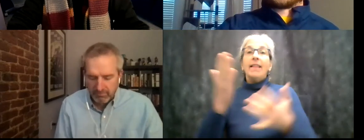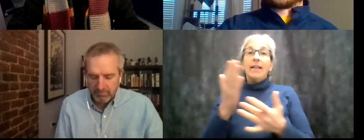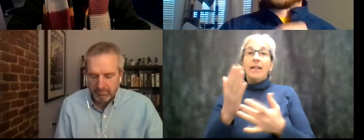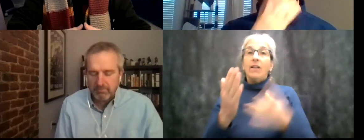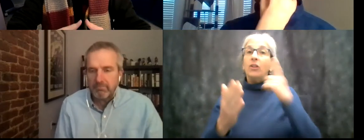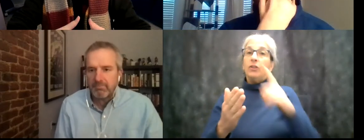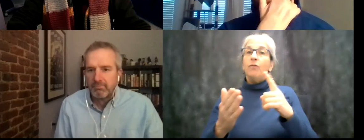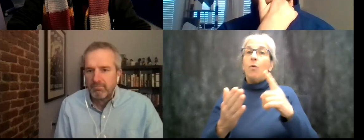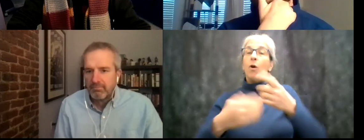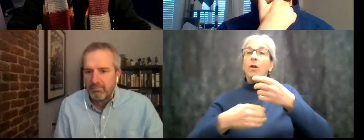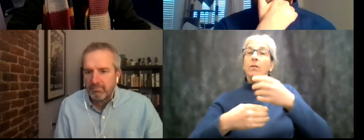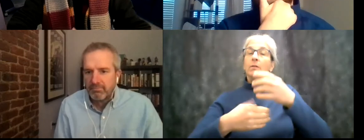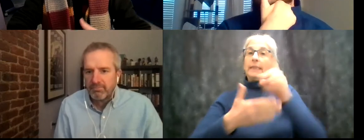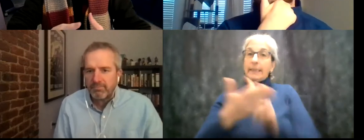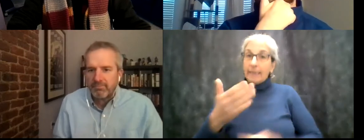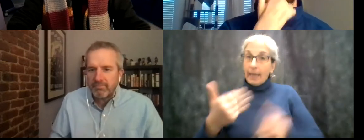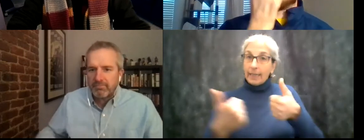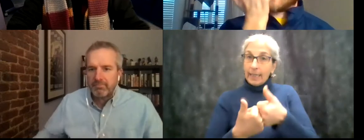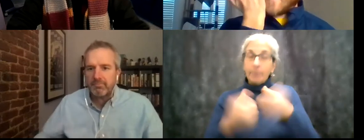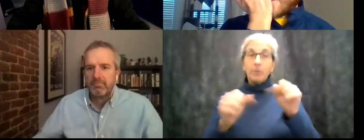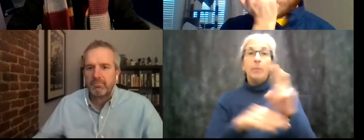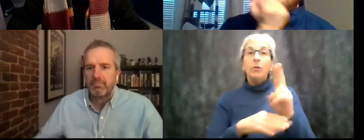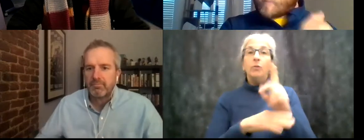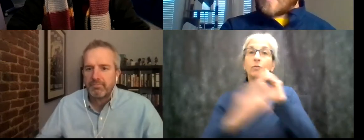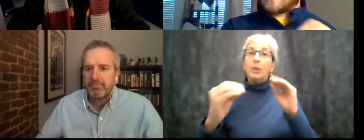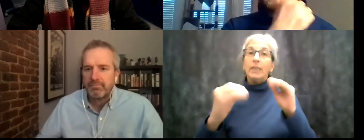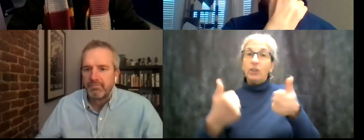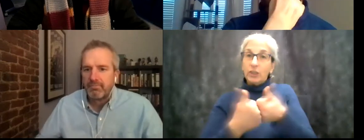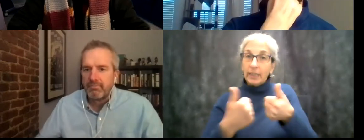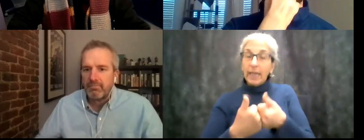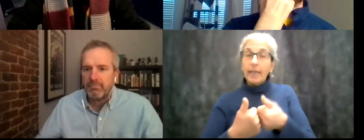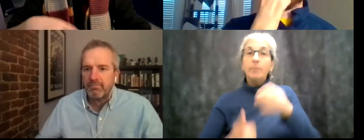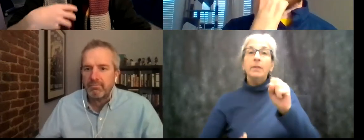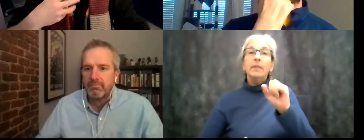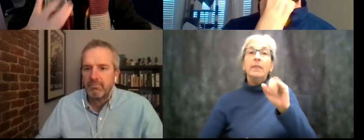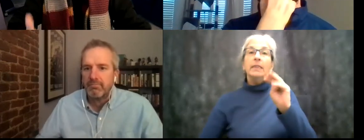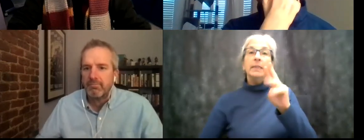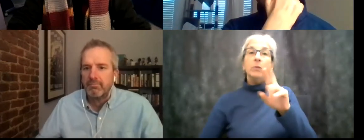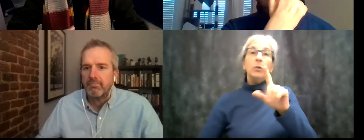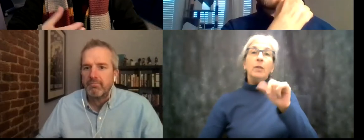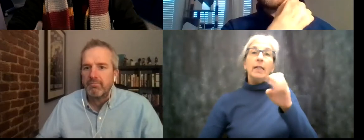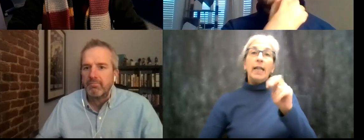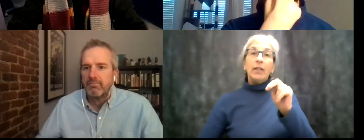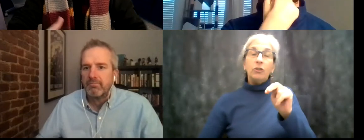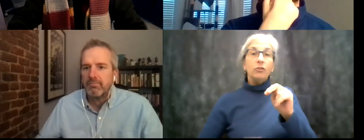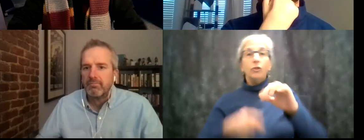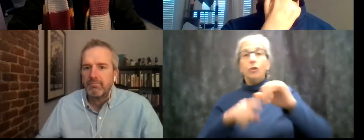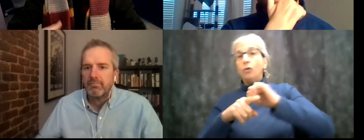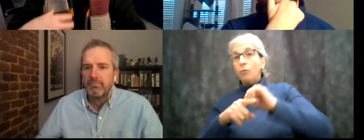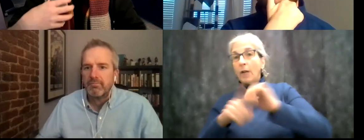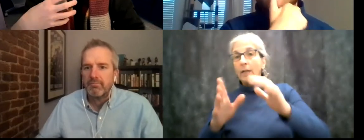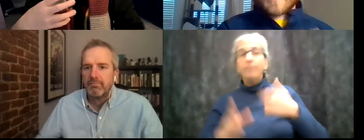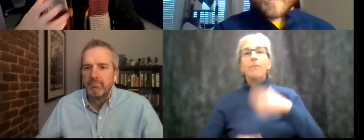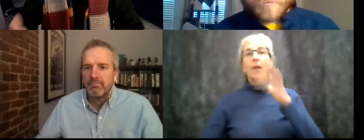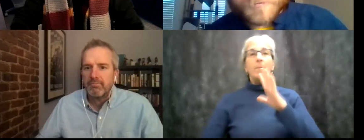games, simulations, training, all of that. So I'm going to be speaking kind of just generally. I'm